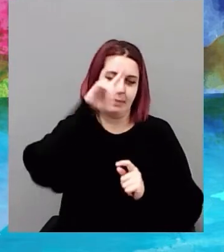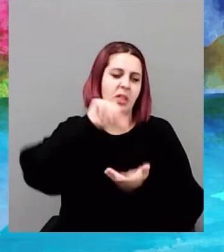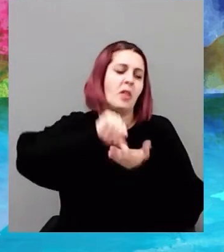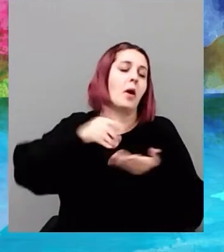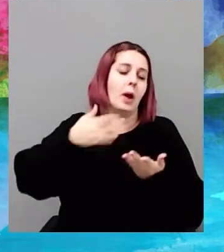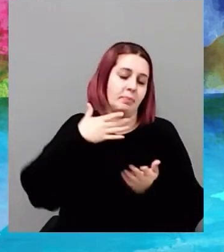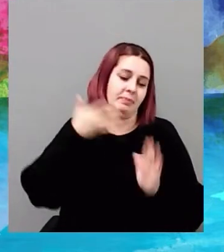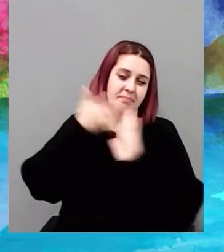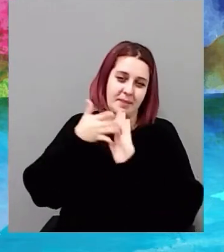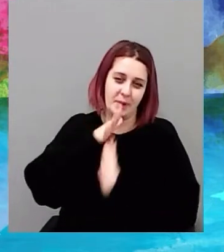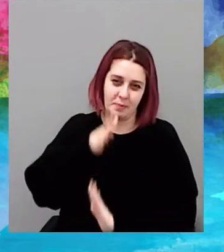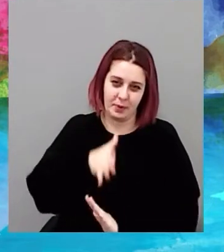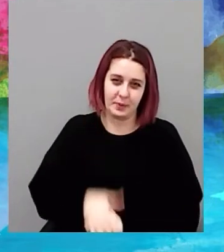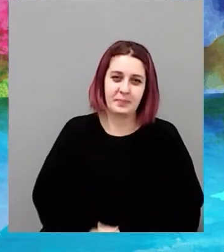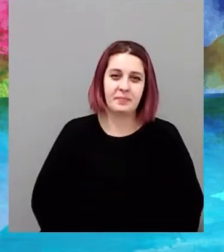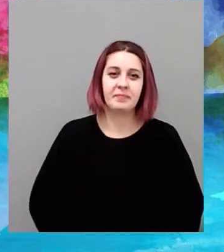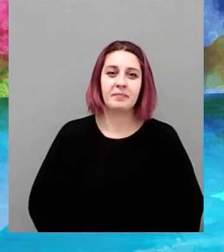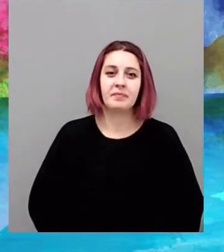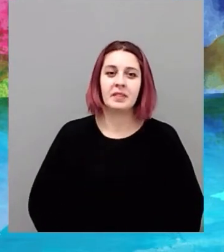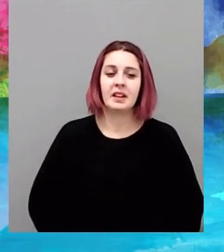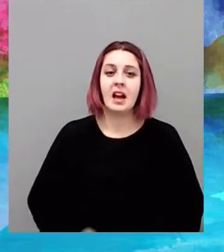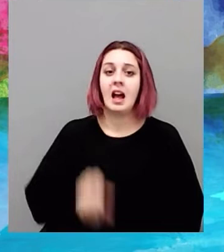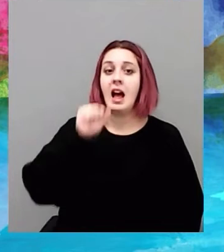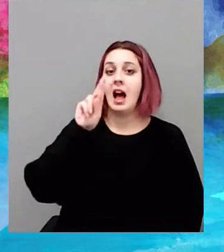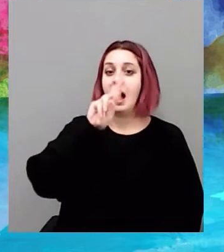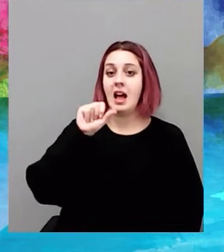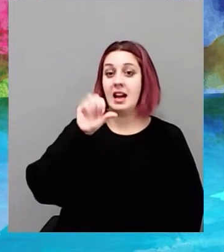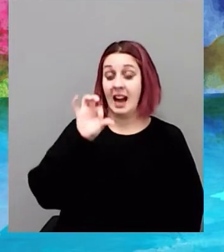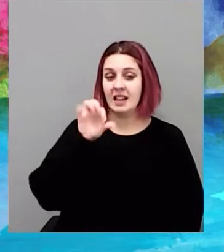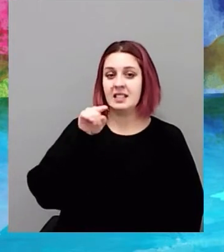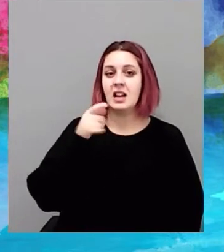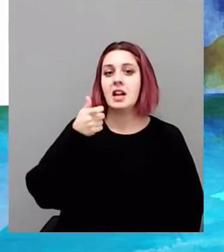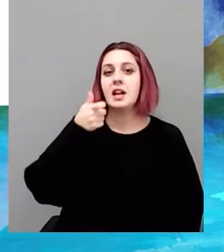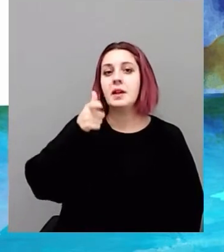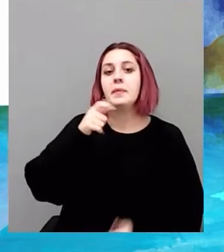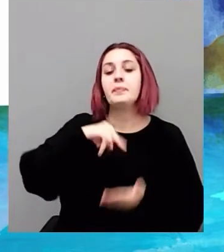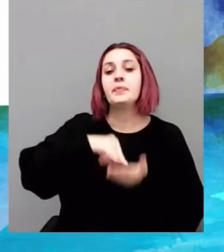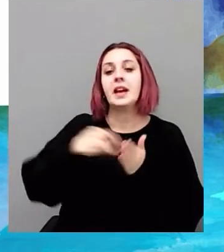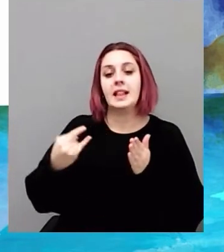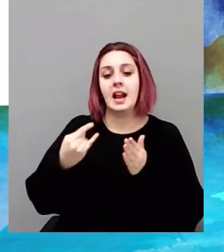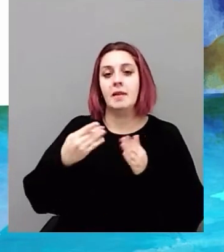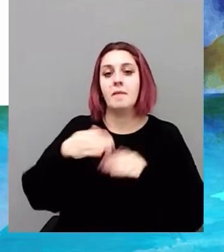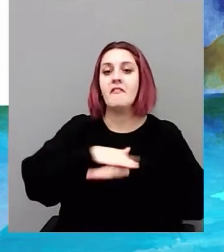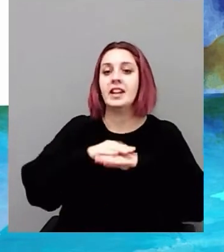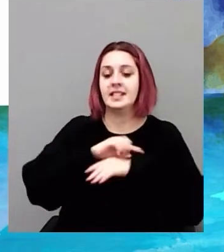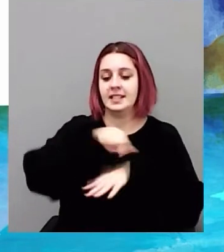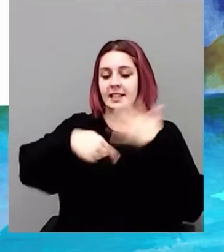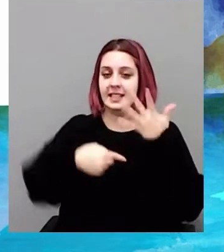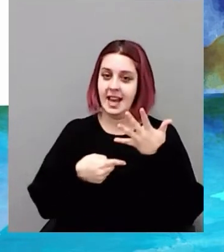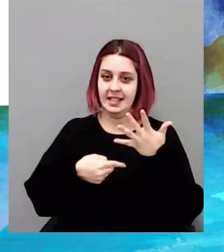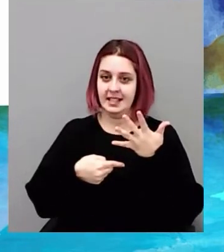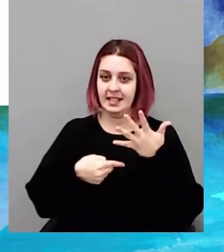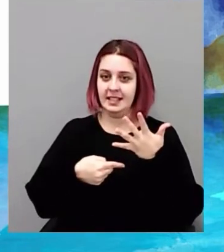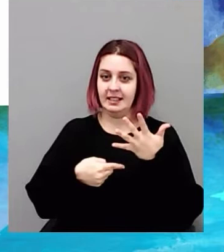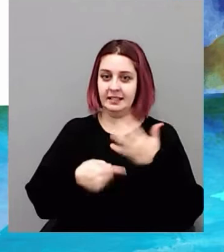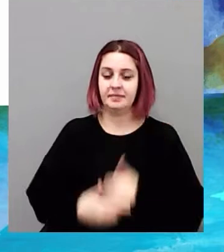digital strategy based on 6 axes, which you can see right here. And they asked Picto Access to help them in one of